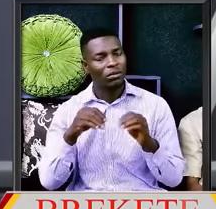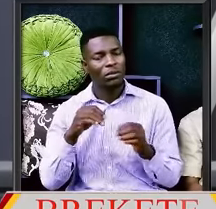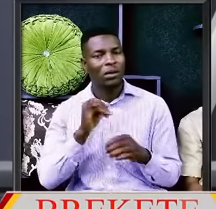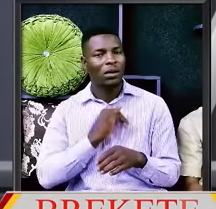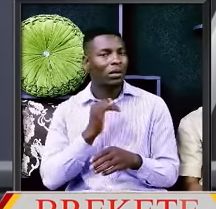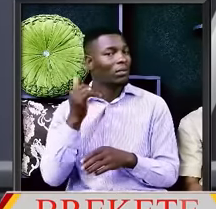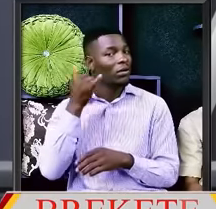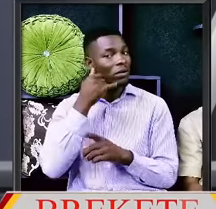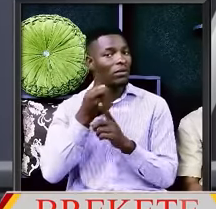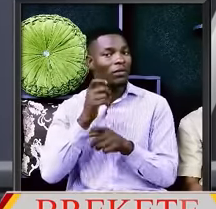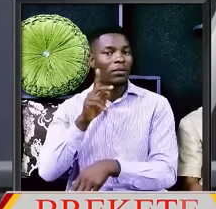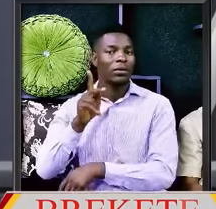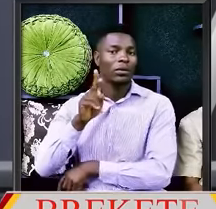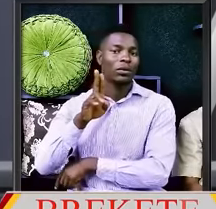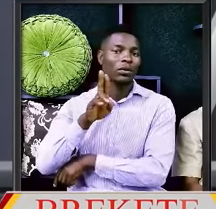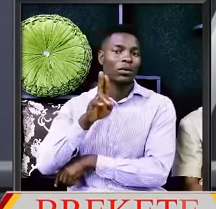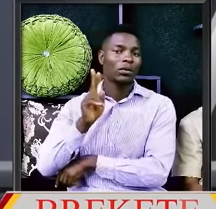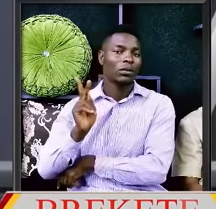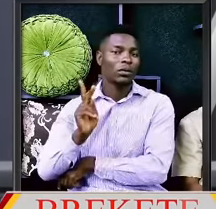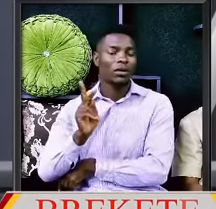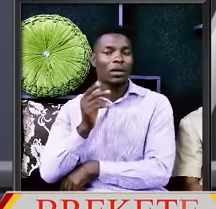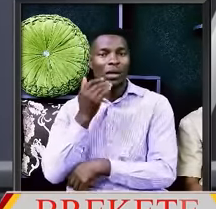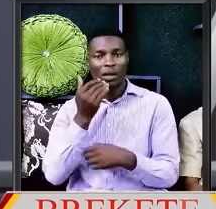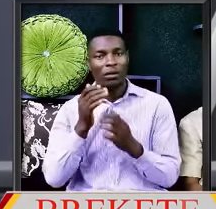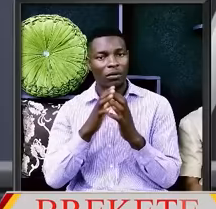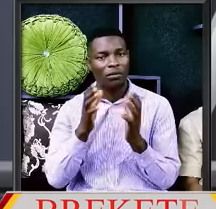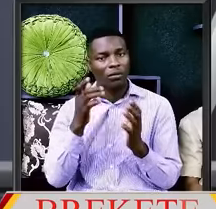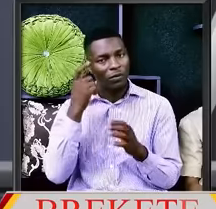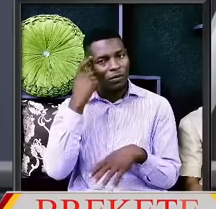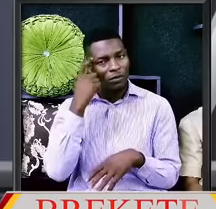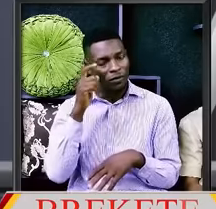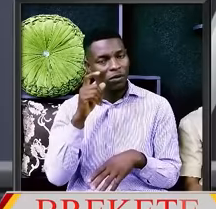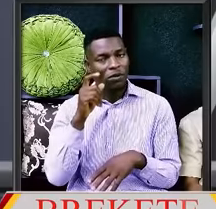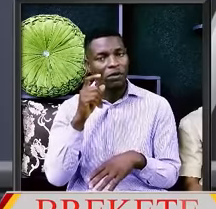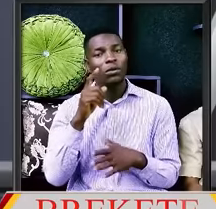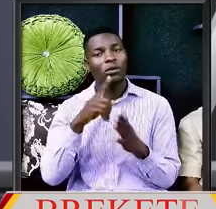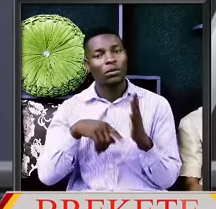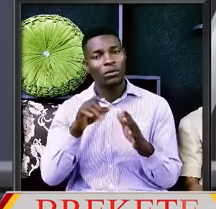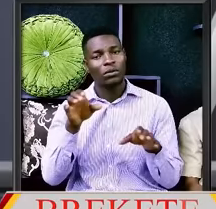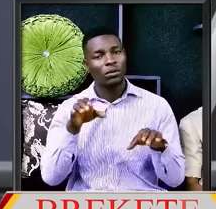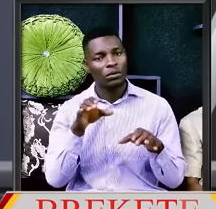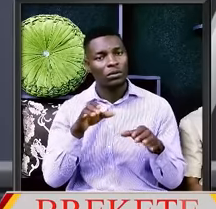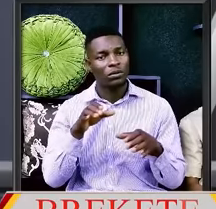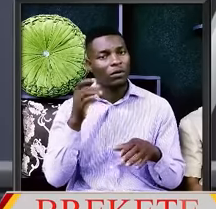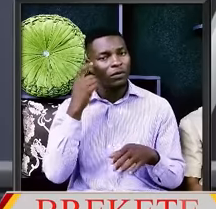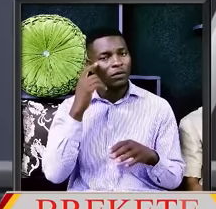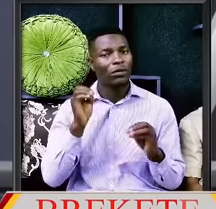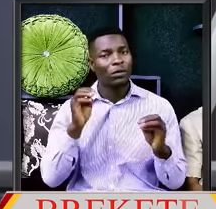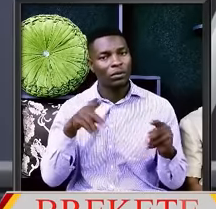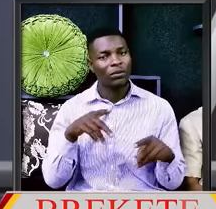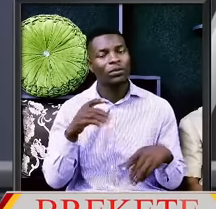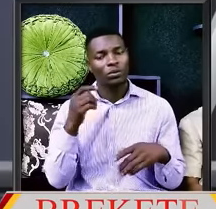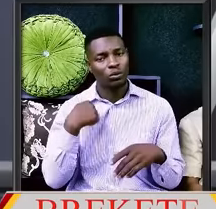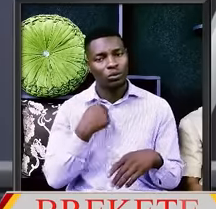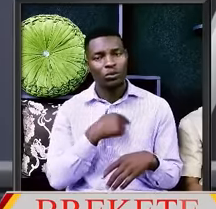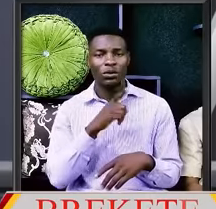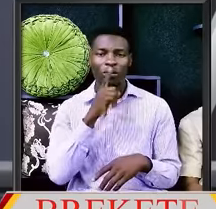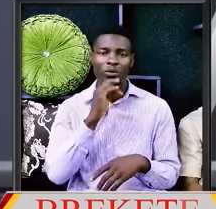UK. Yeah, thank you very much, Brekete, for all these things you're doing. It's really, really